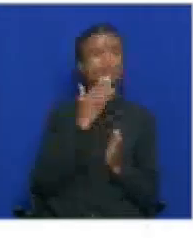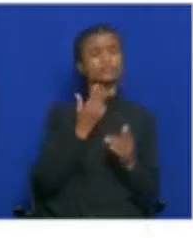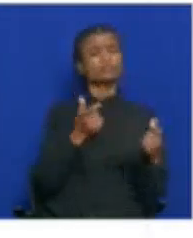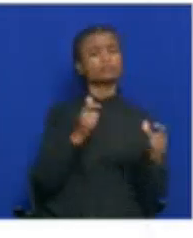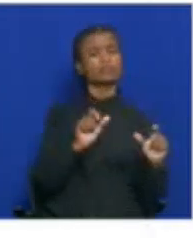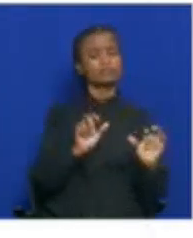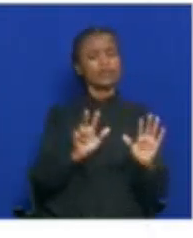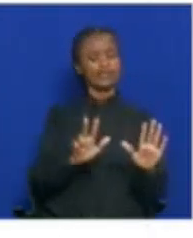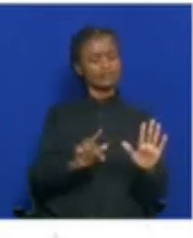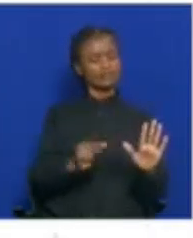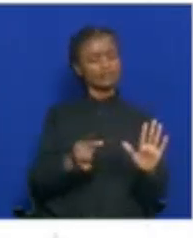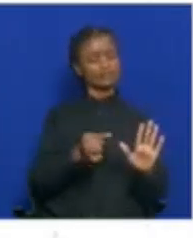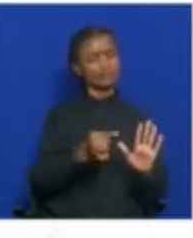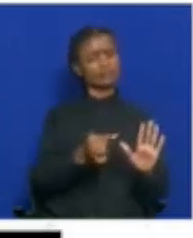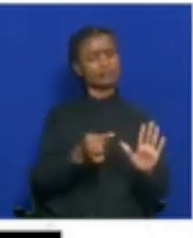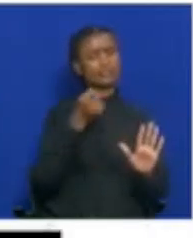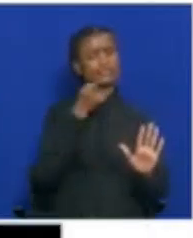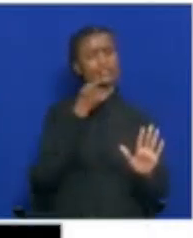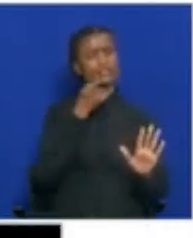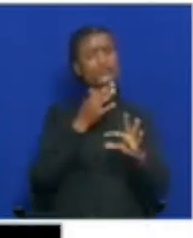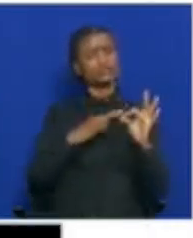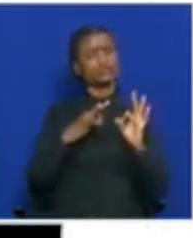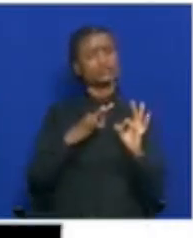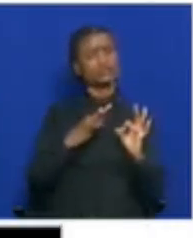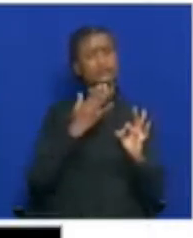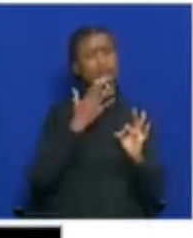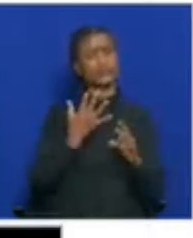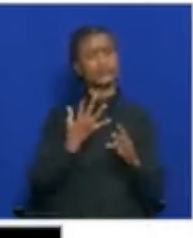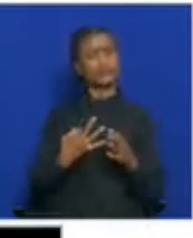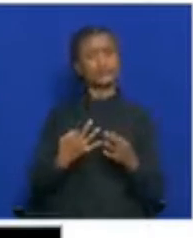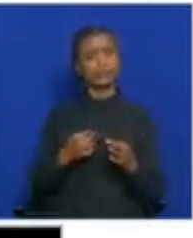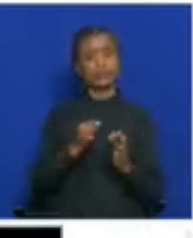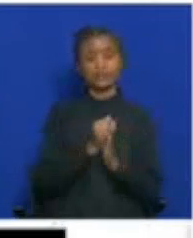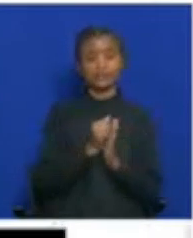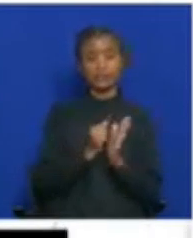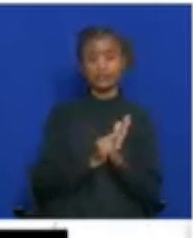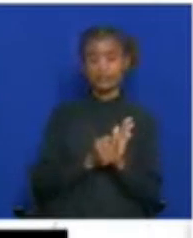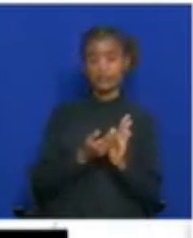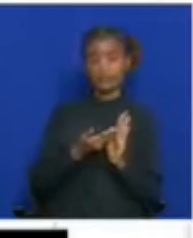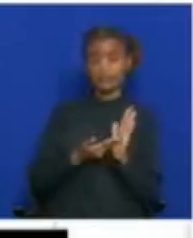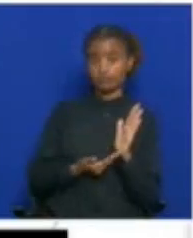still in the same file, your statement file?